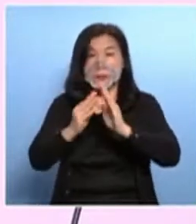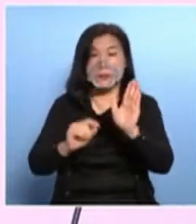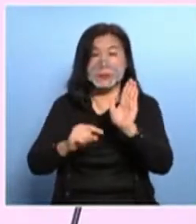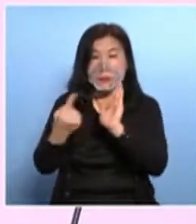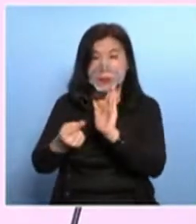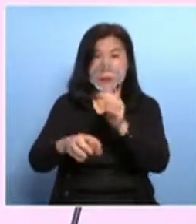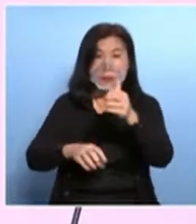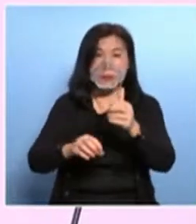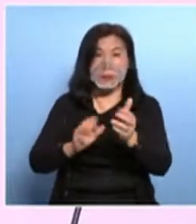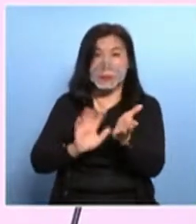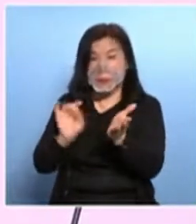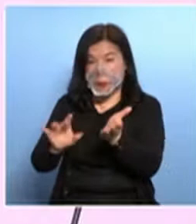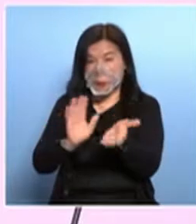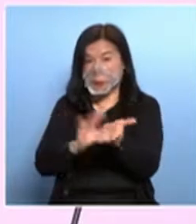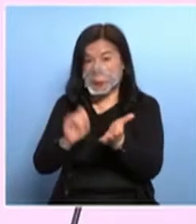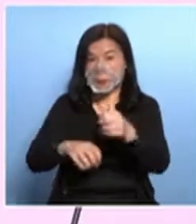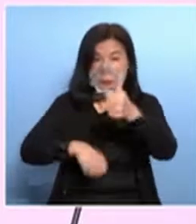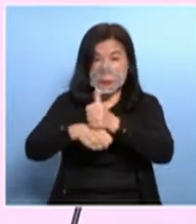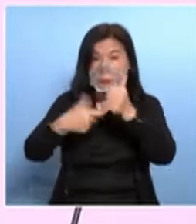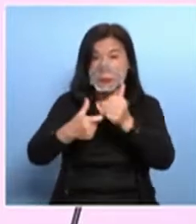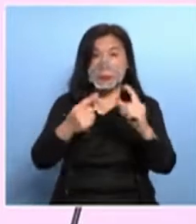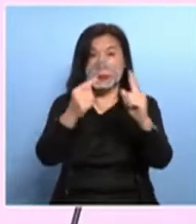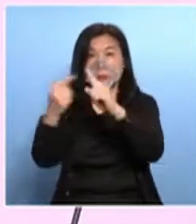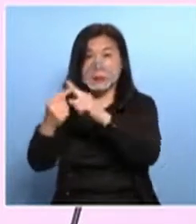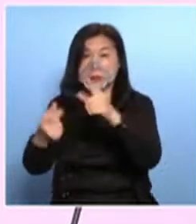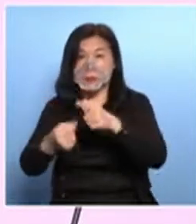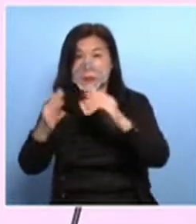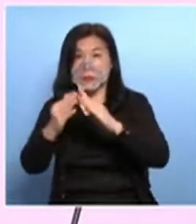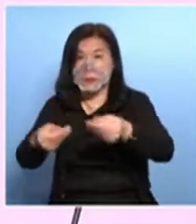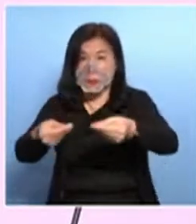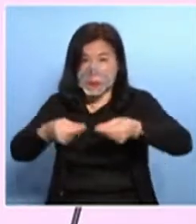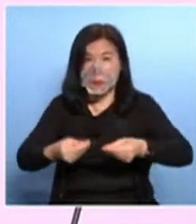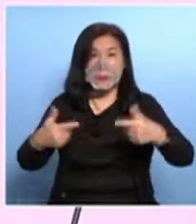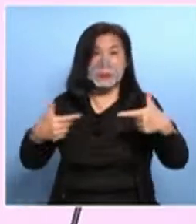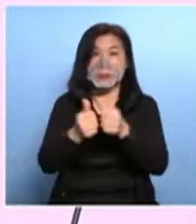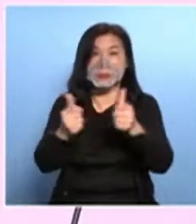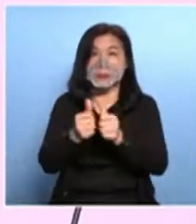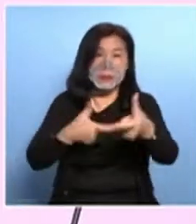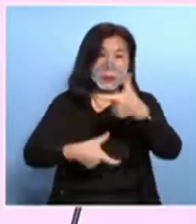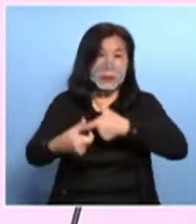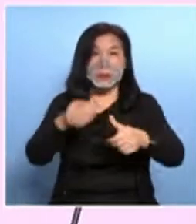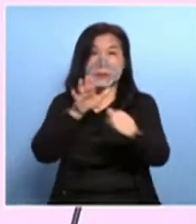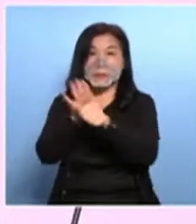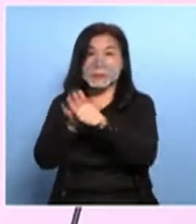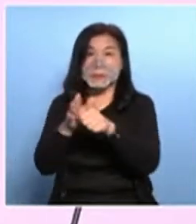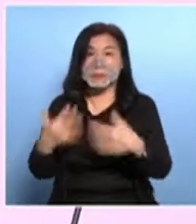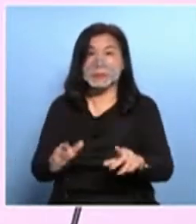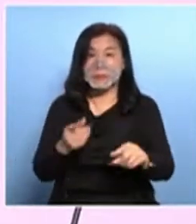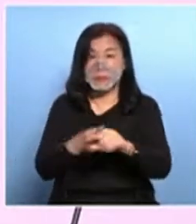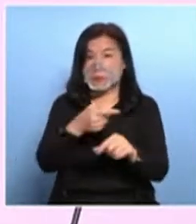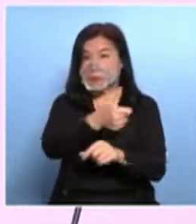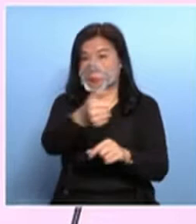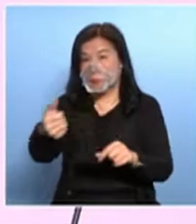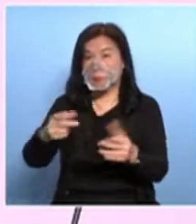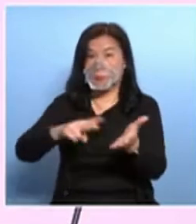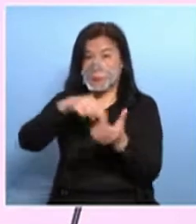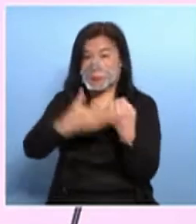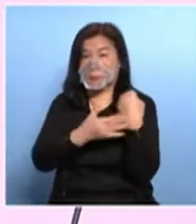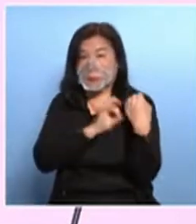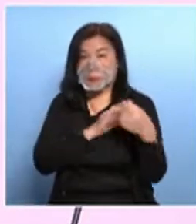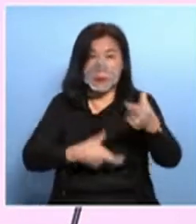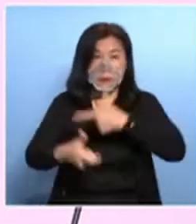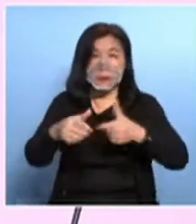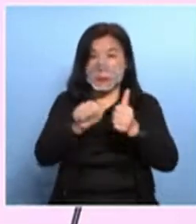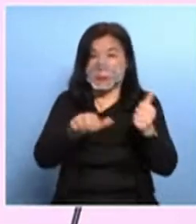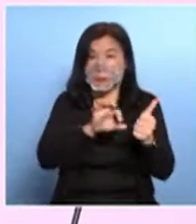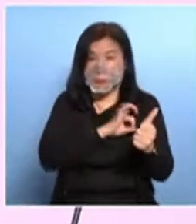response to this, the government promptly set up the Anti-Epidemic Fund to provide appropriate financial assistance for the affected individuals and businesses.